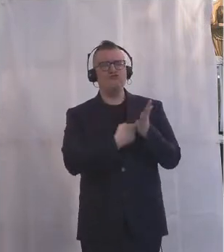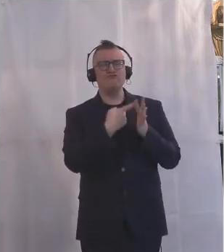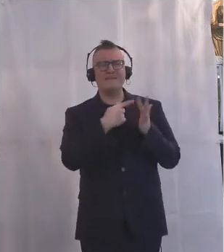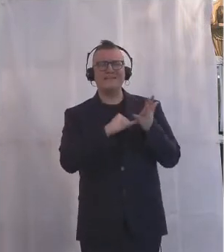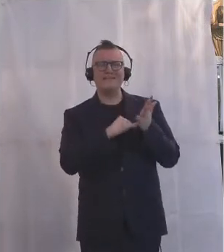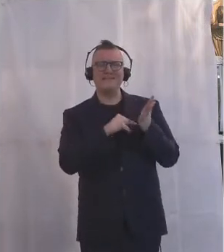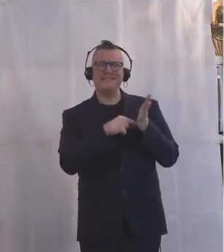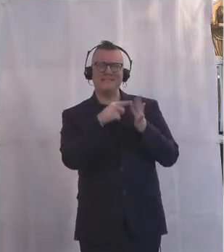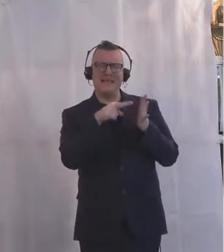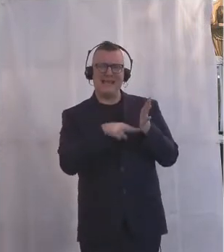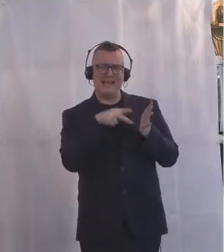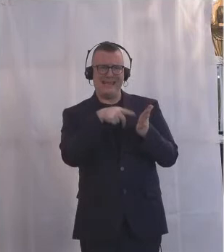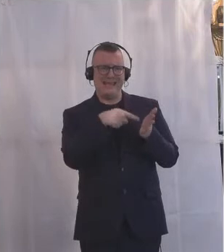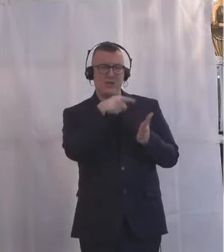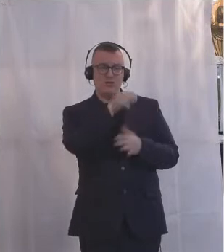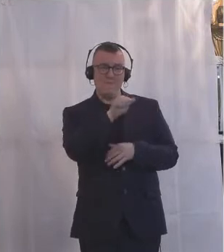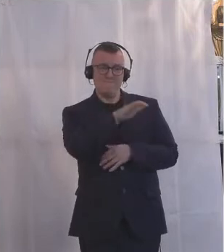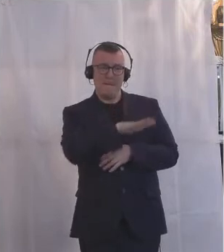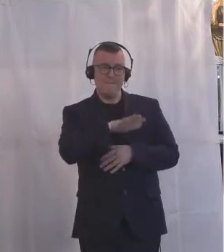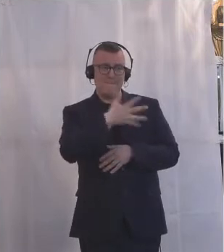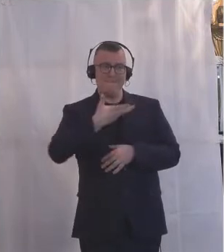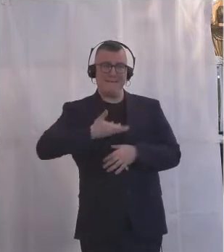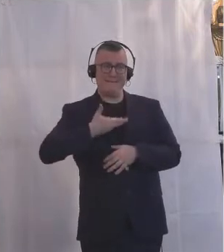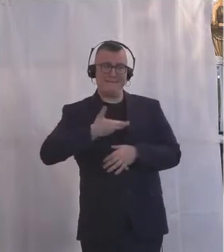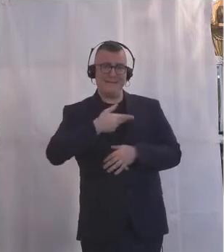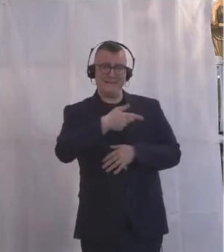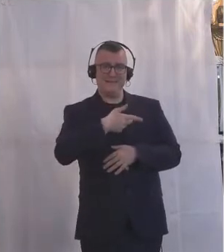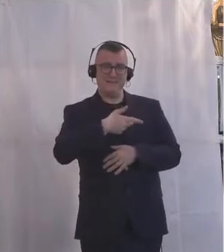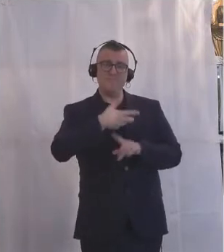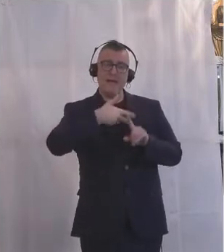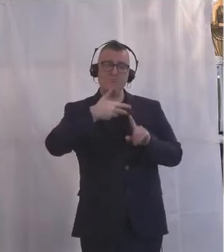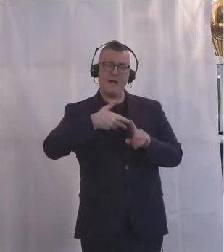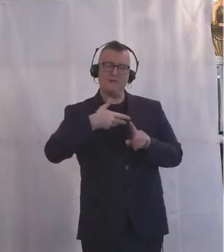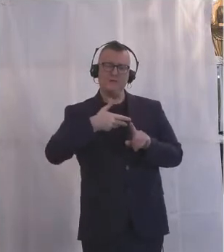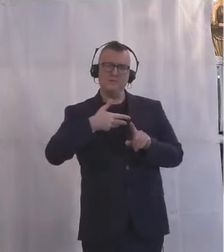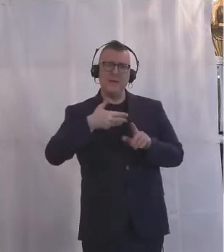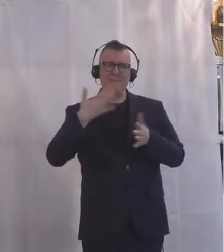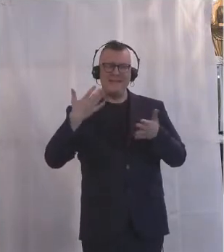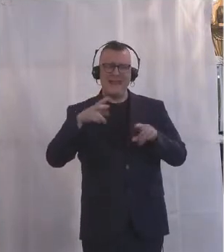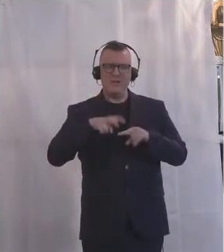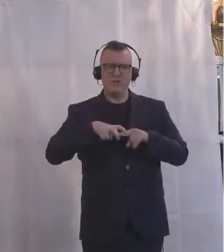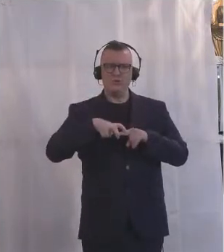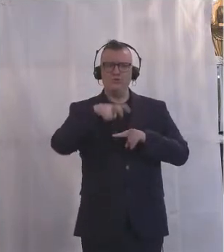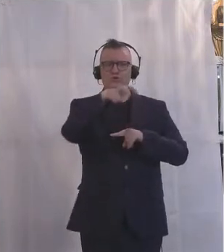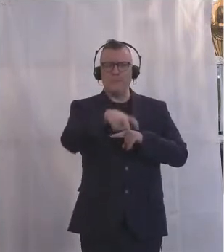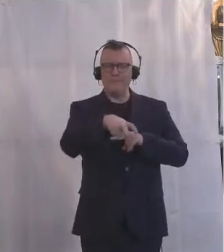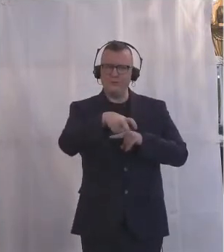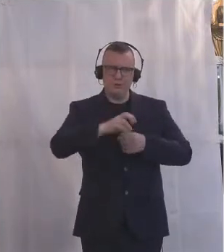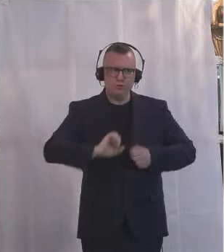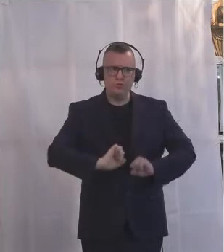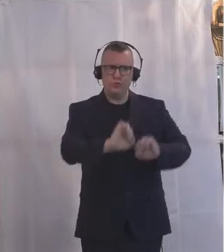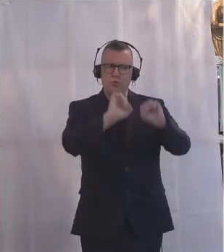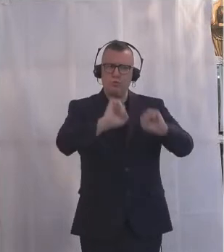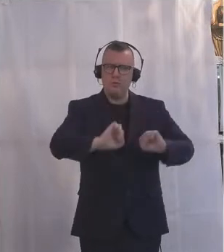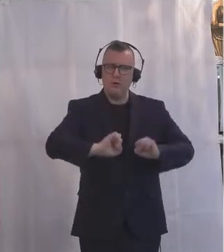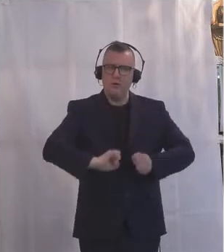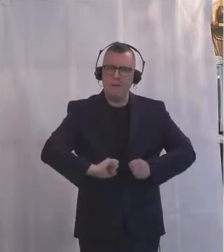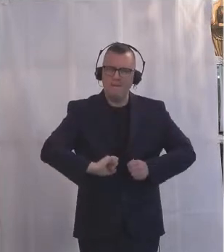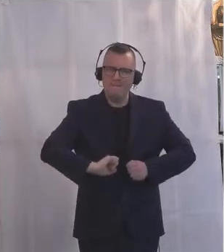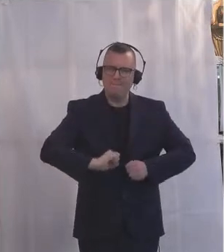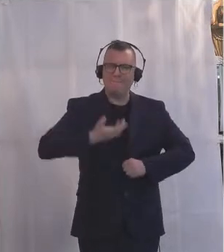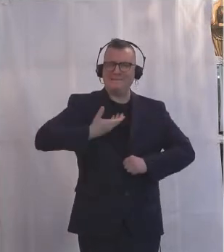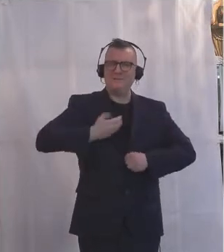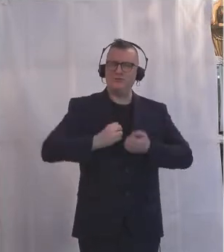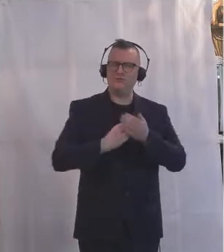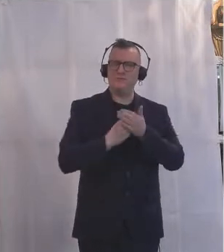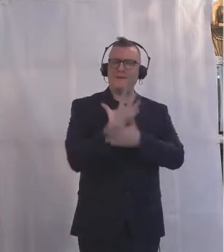business, but taking the leap to actually creating your own business and building the team around.